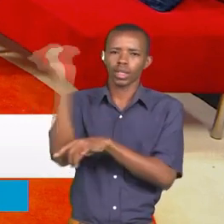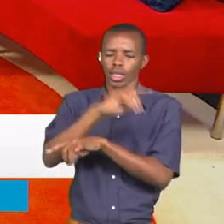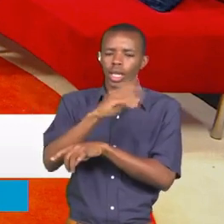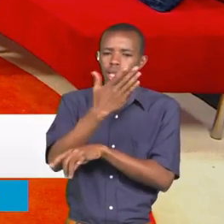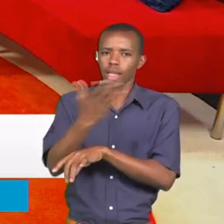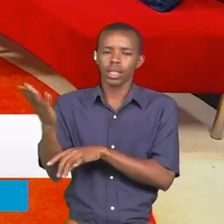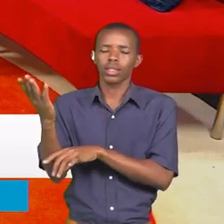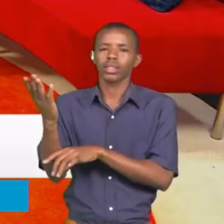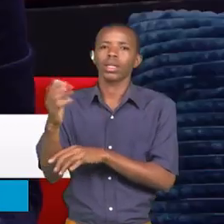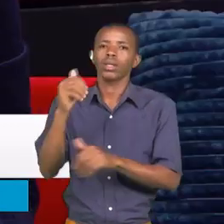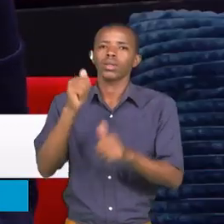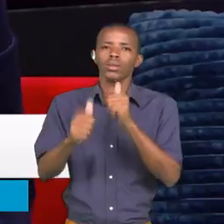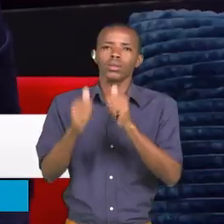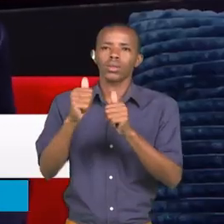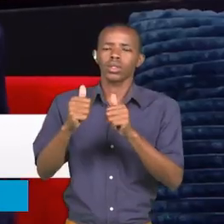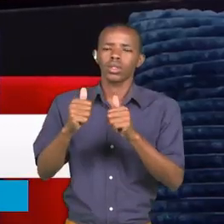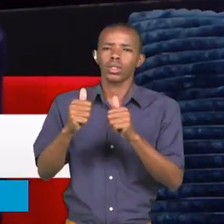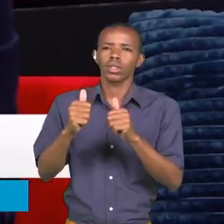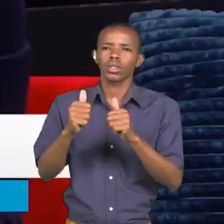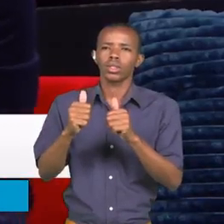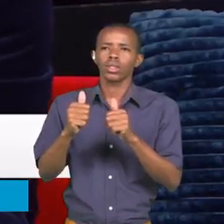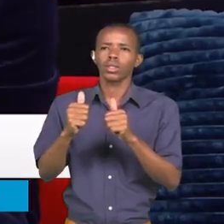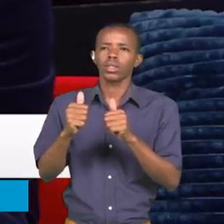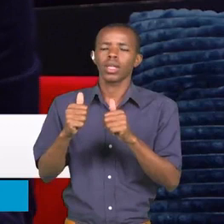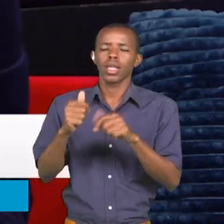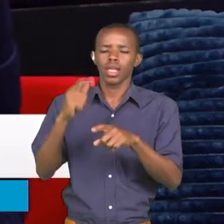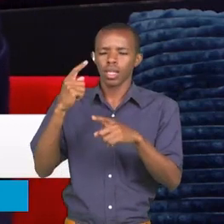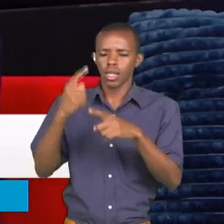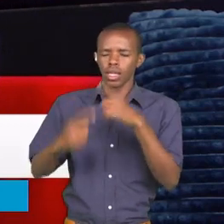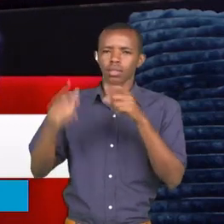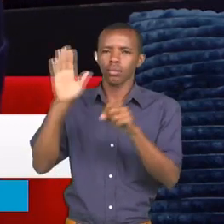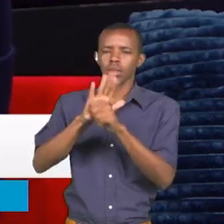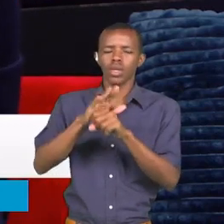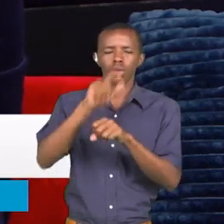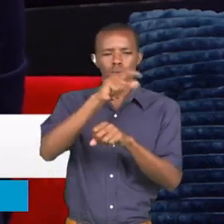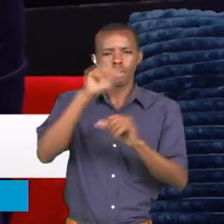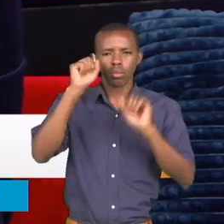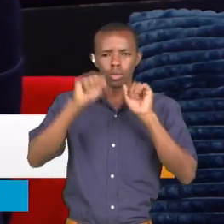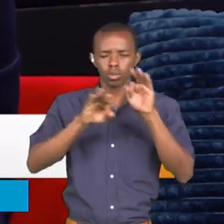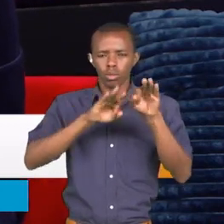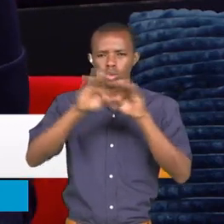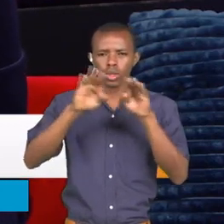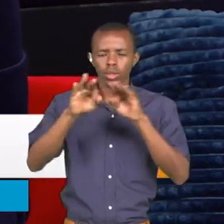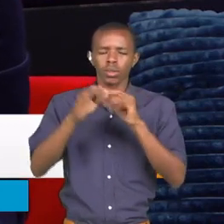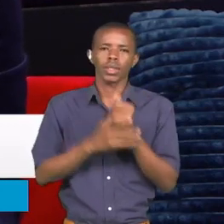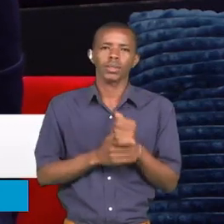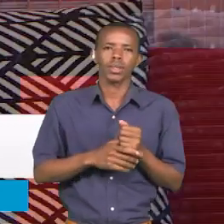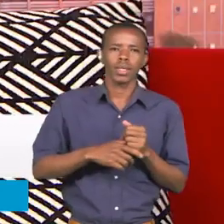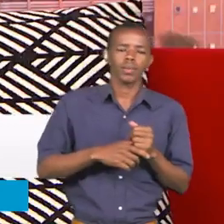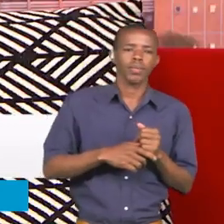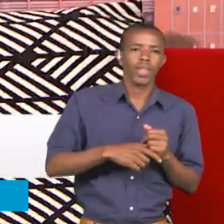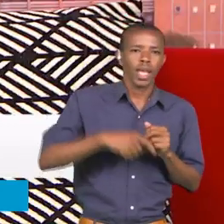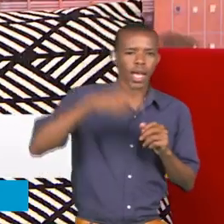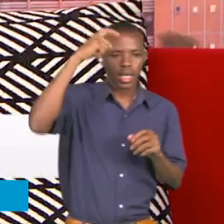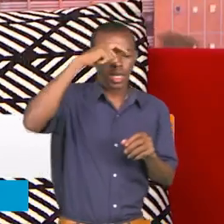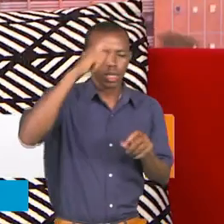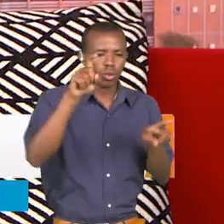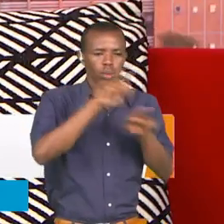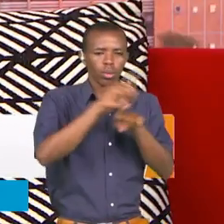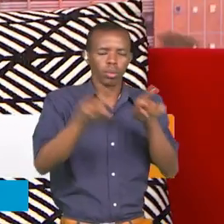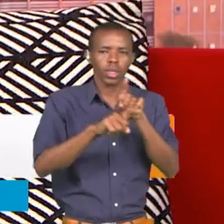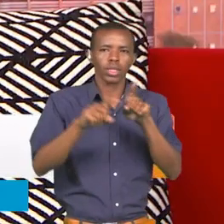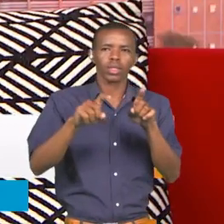that has been in contention, tug of war, for so many years. Maybe you can tell us about intellectual property. Yeah, intellectual property in